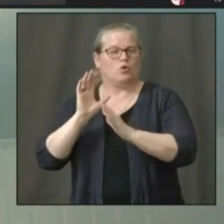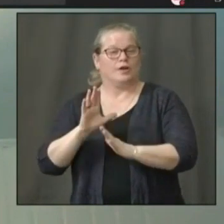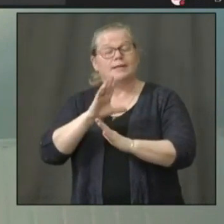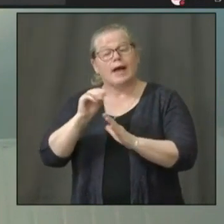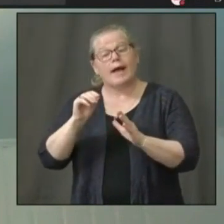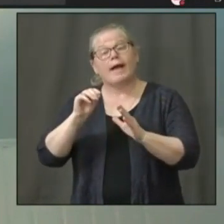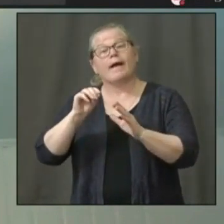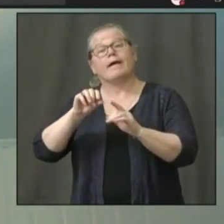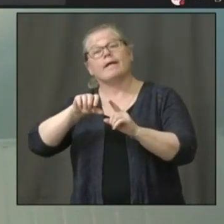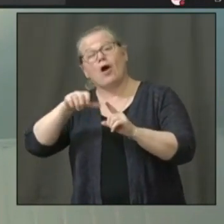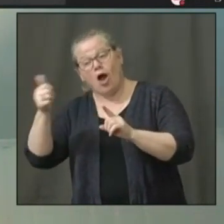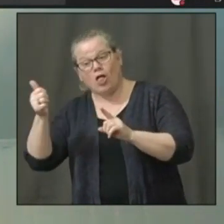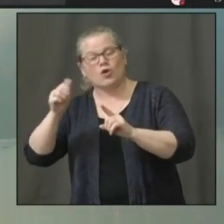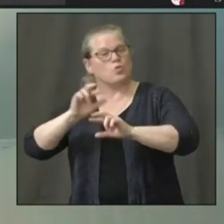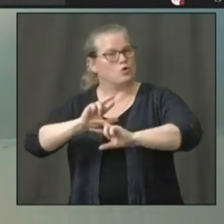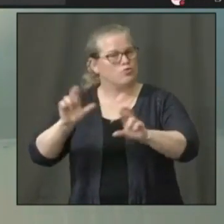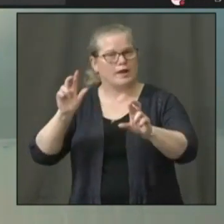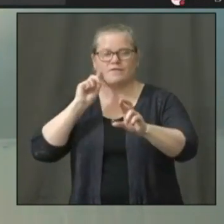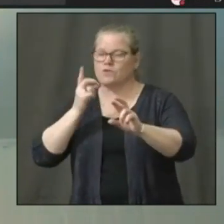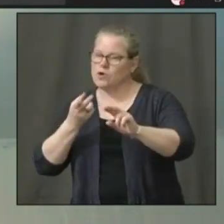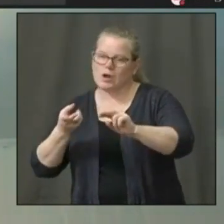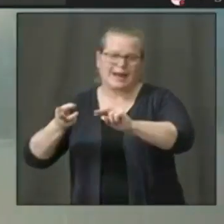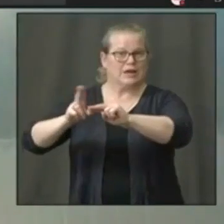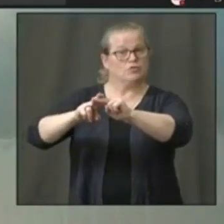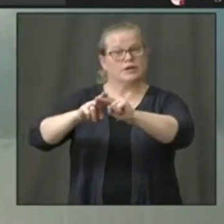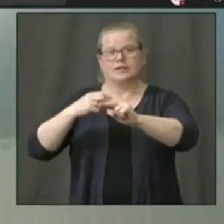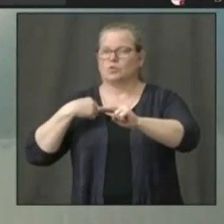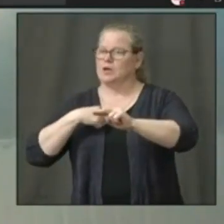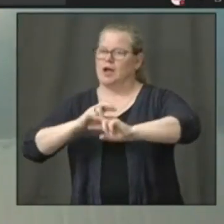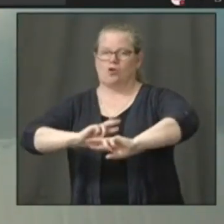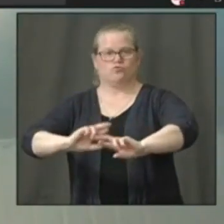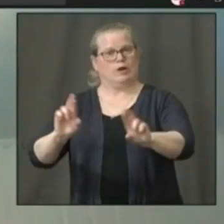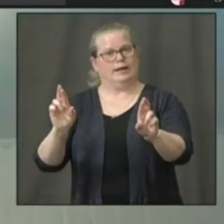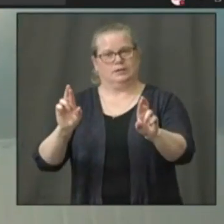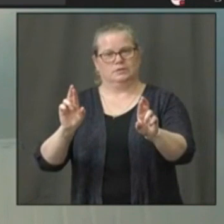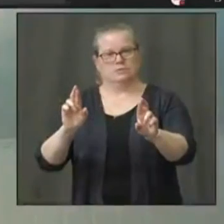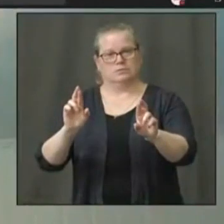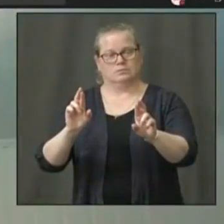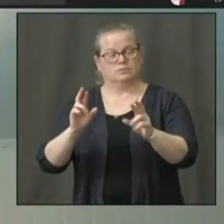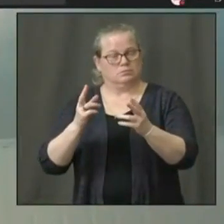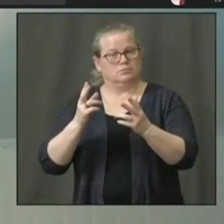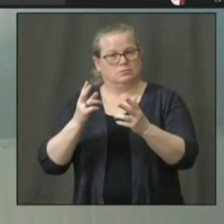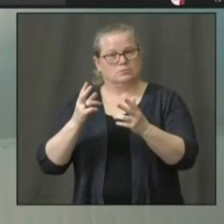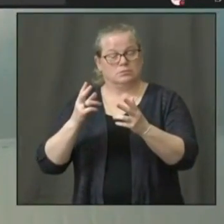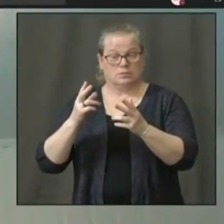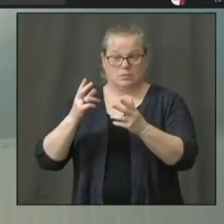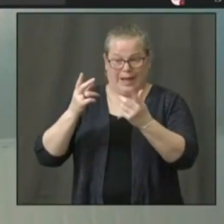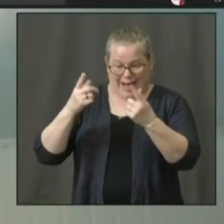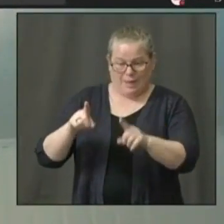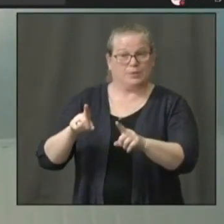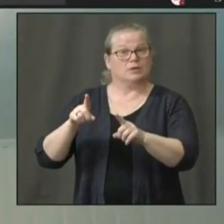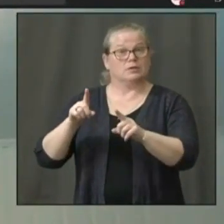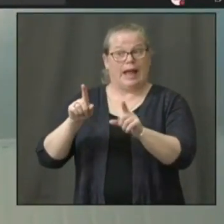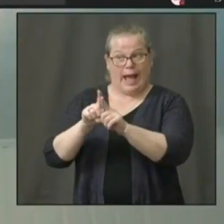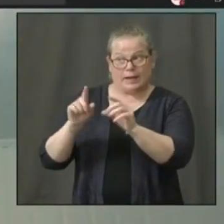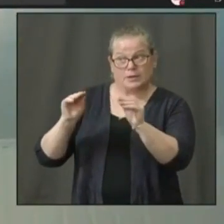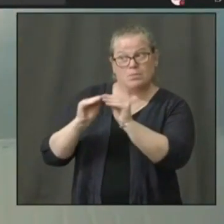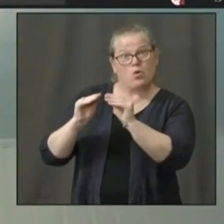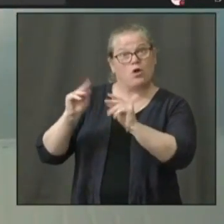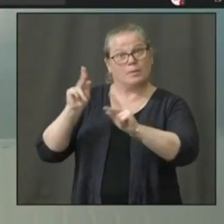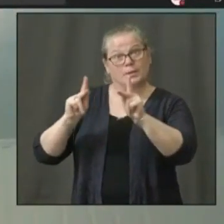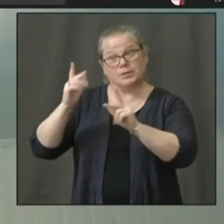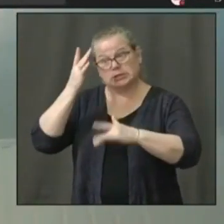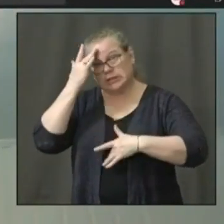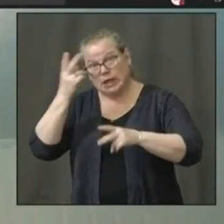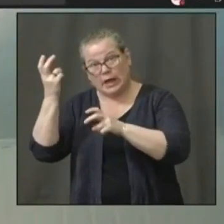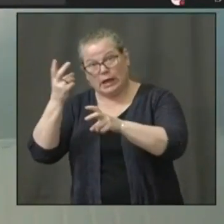the response being ready for increase, we anticipate increases to happen in demand, so we're ready for that.